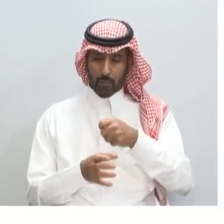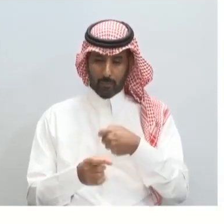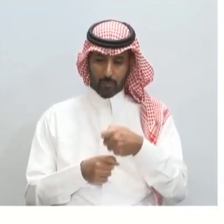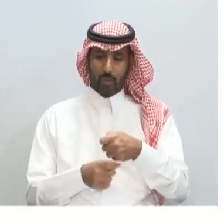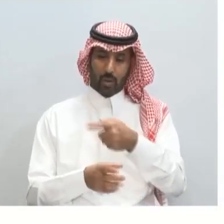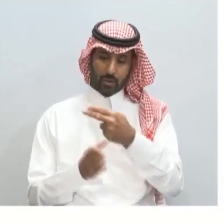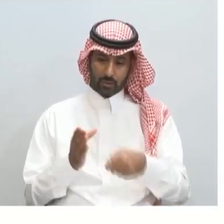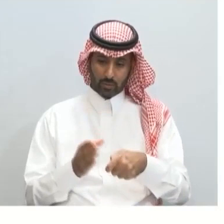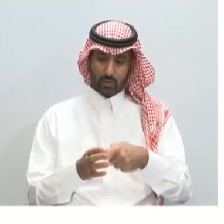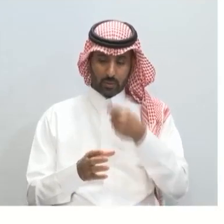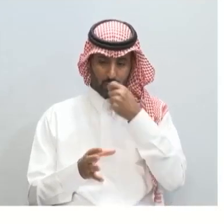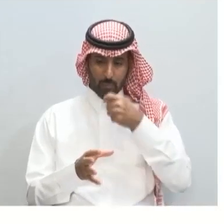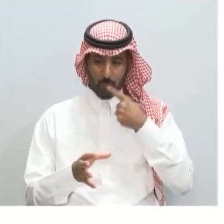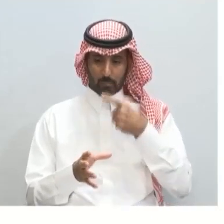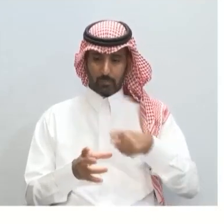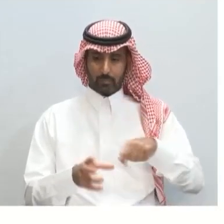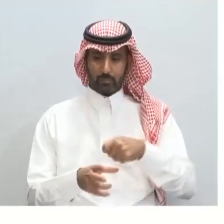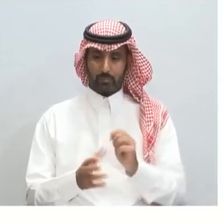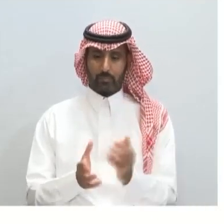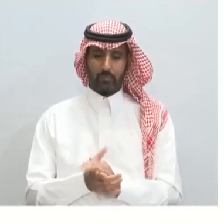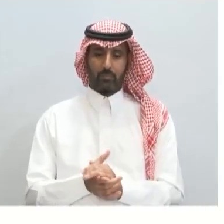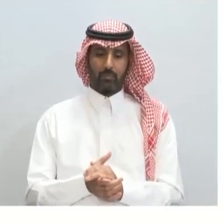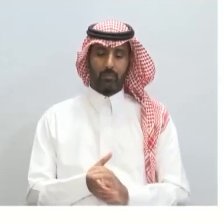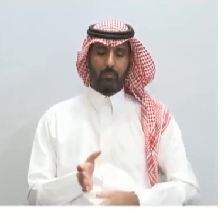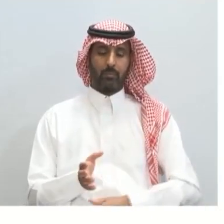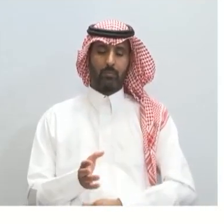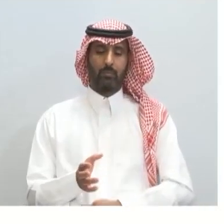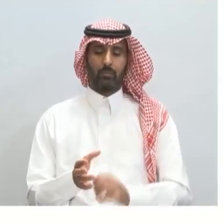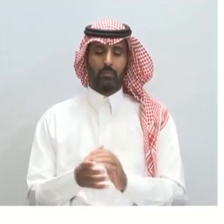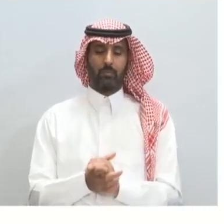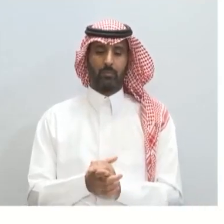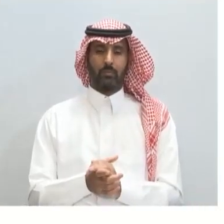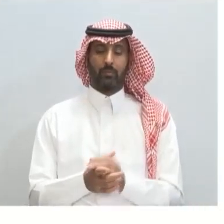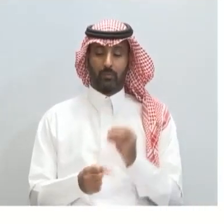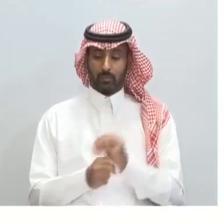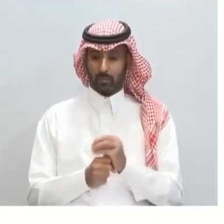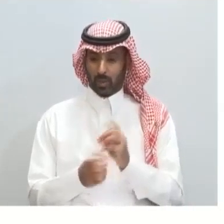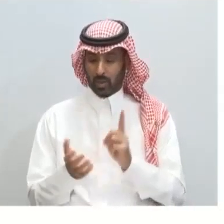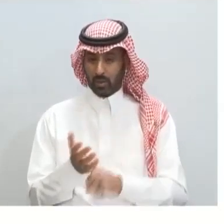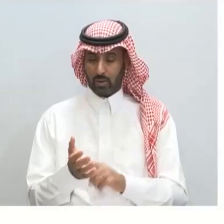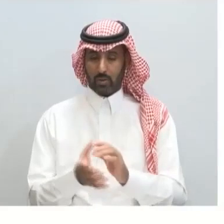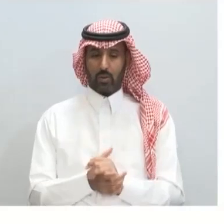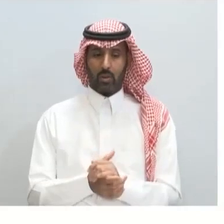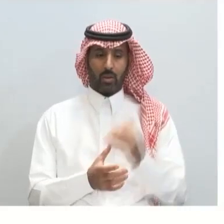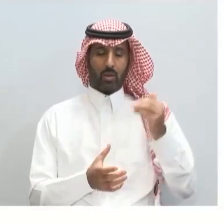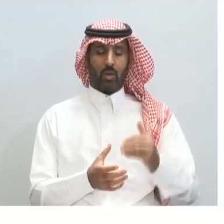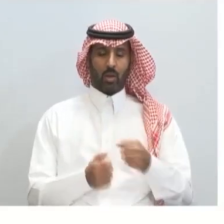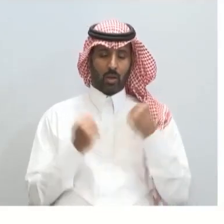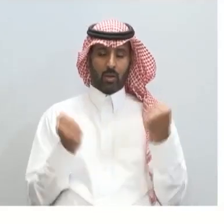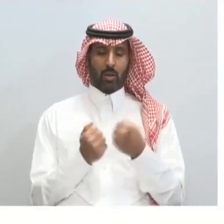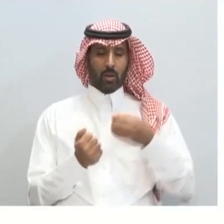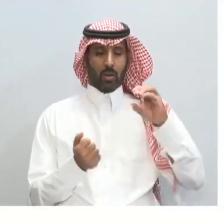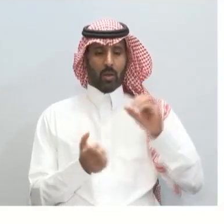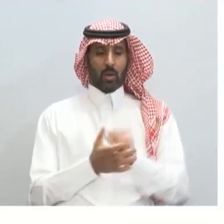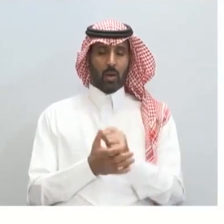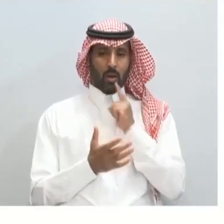course this is the moral and ethical uh way to go is to tell the uh truth exercise C